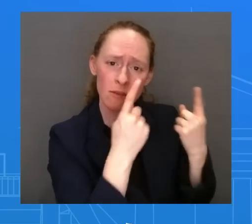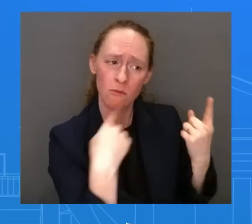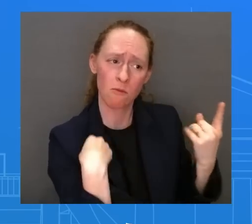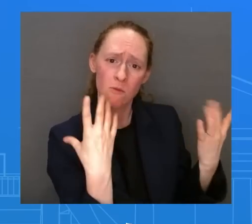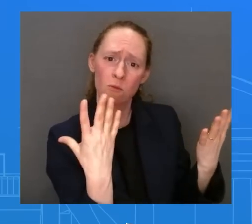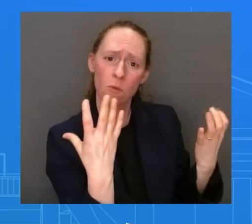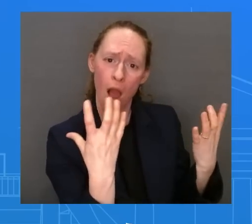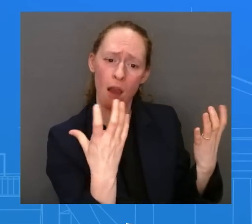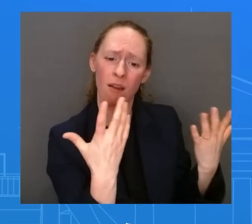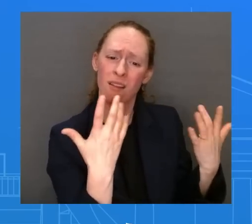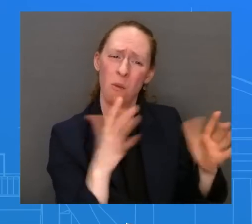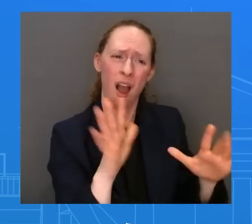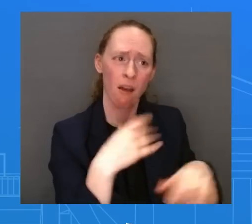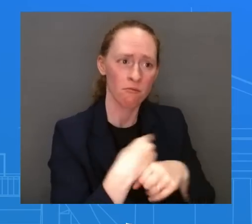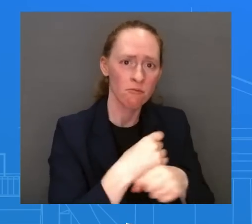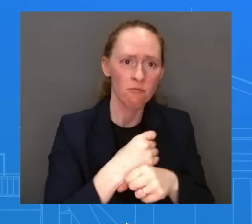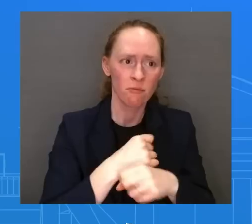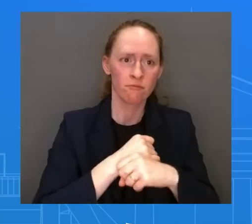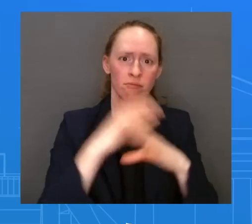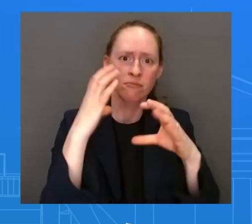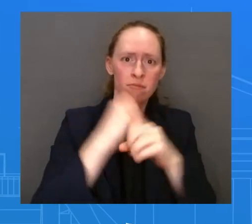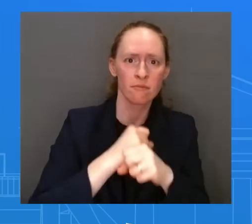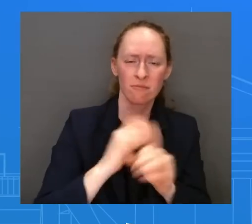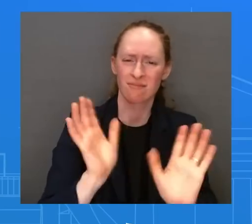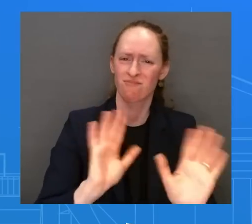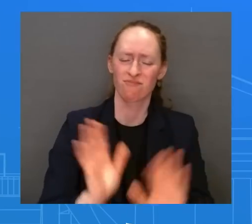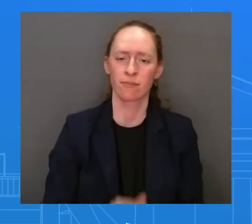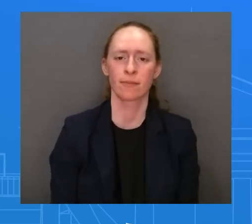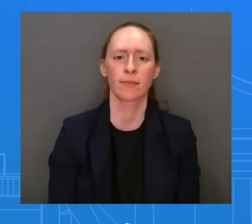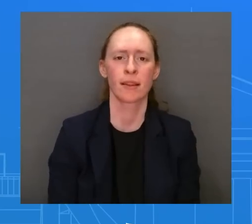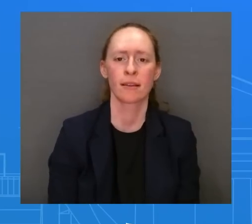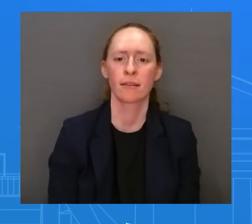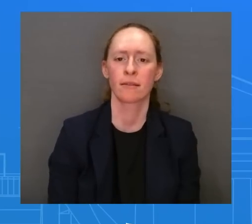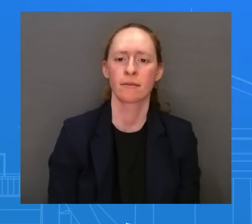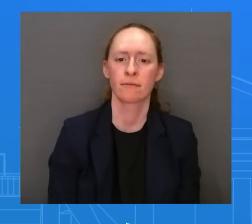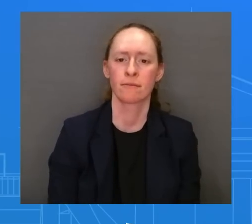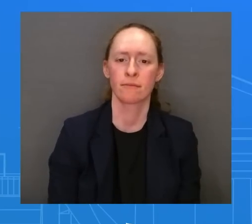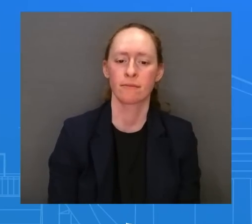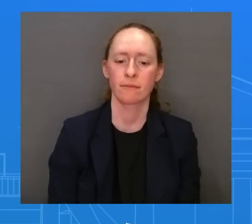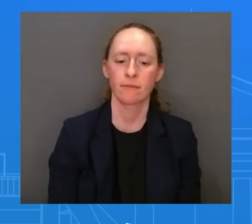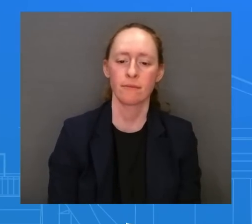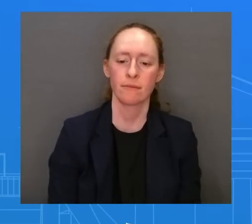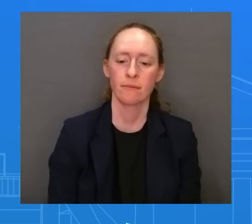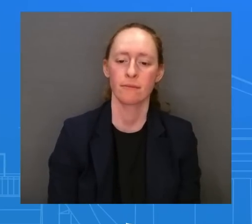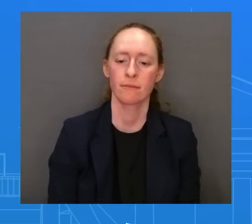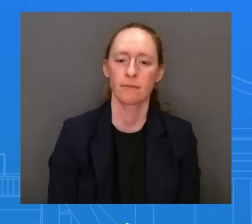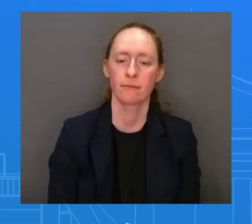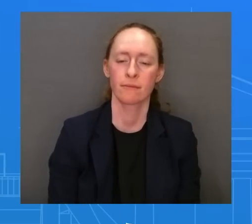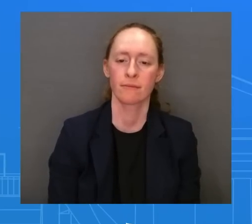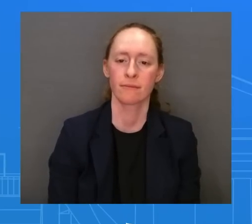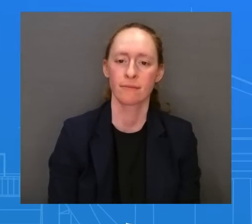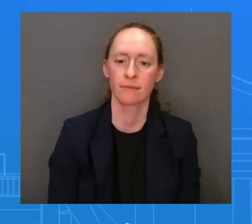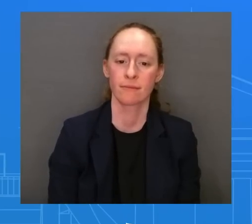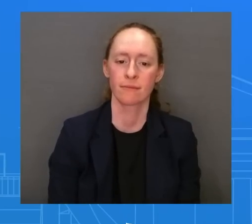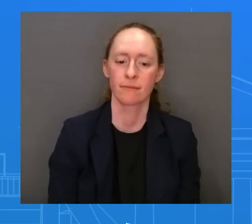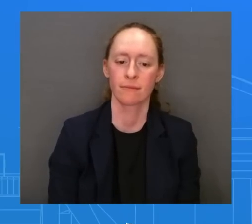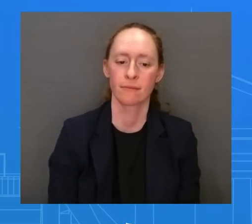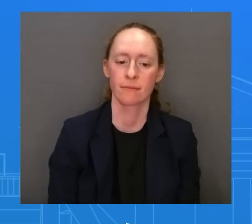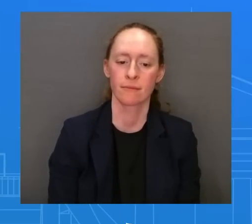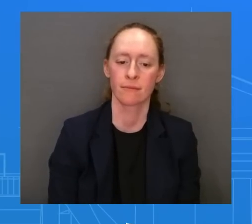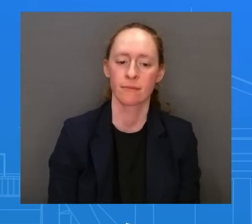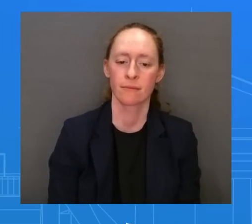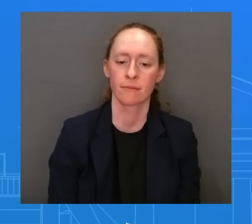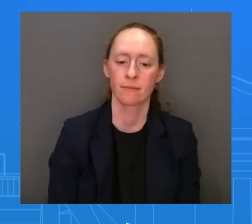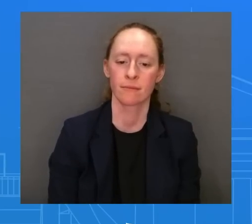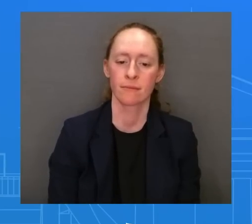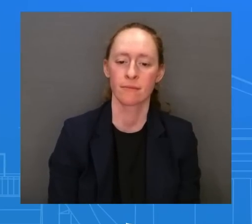thank you Karen thank you John for spending a lot of time answering our questions I have a question what message